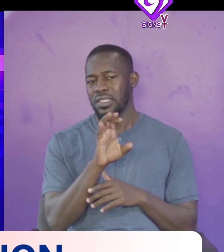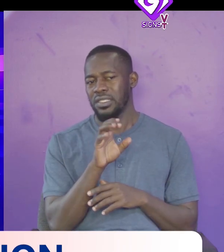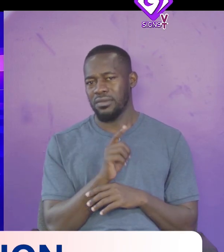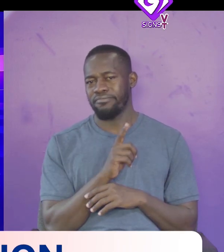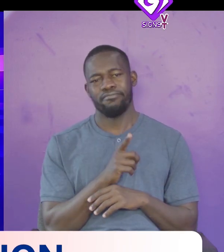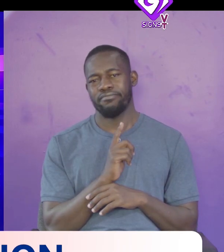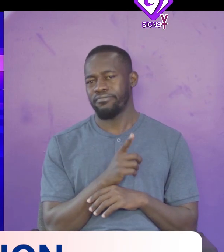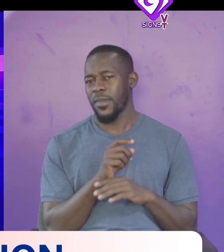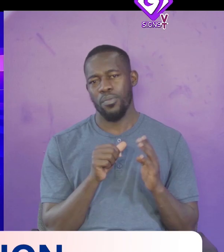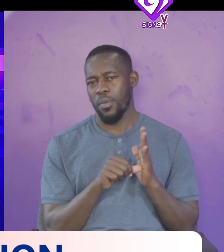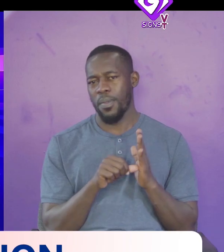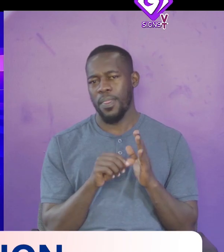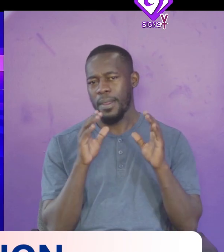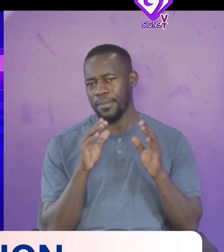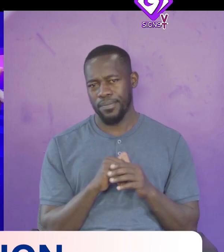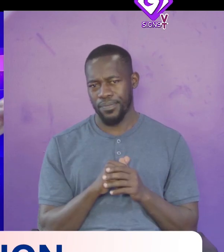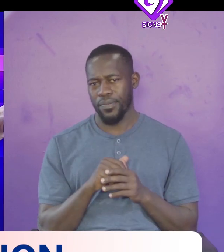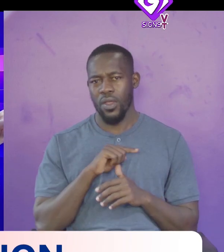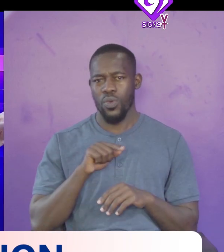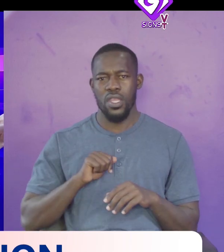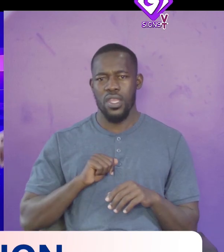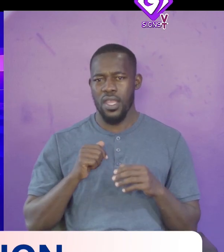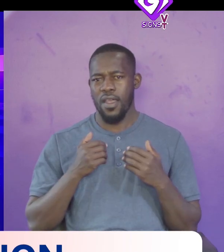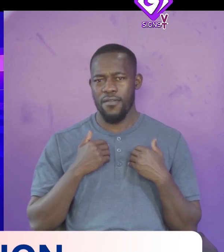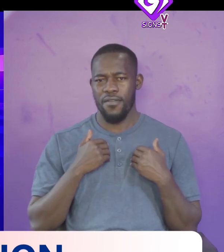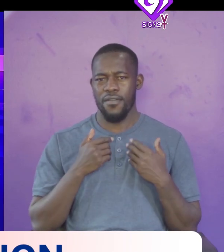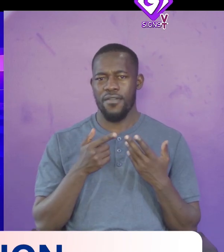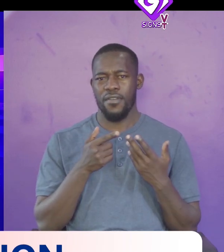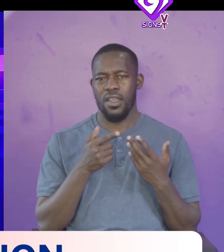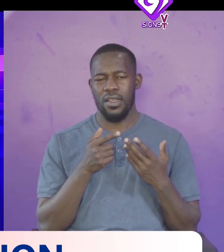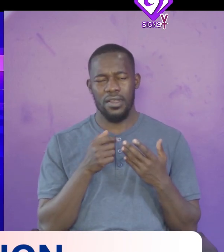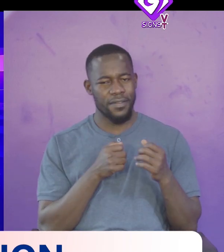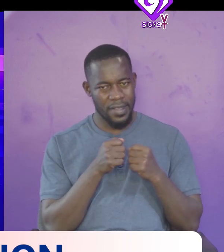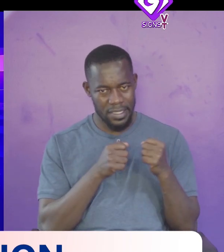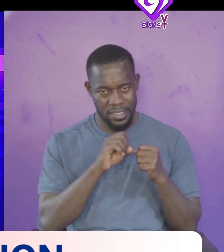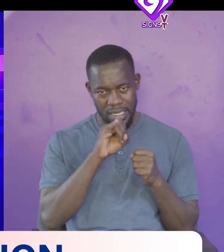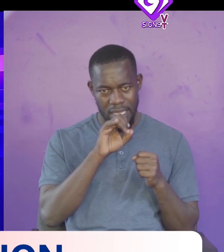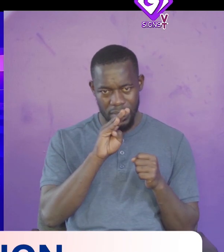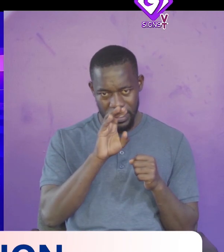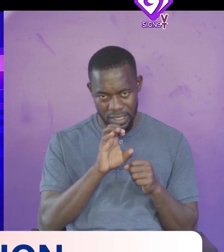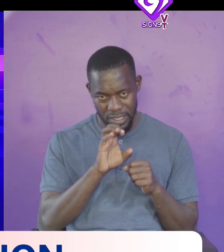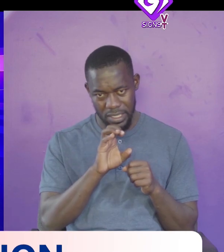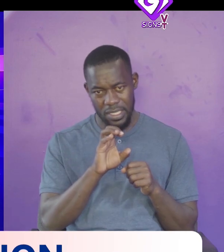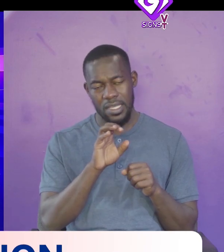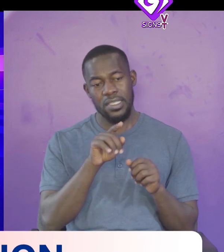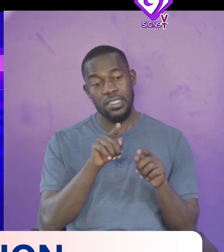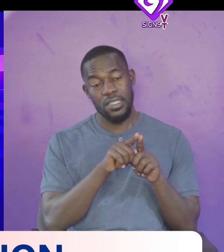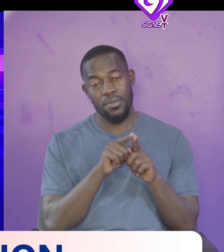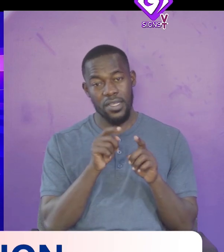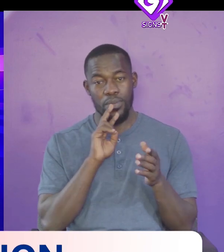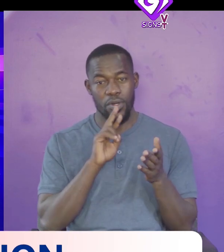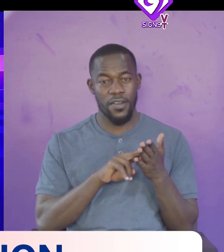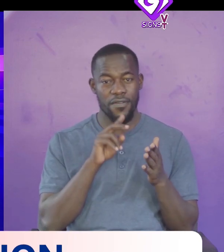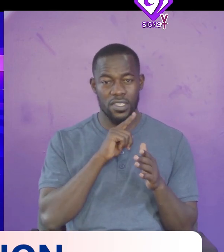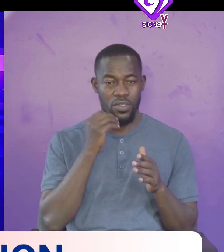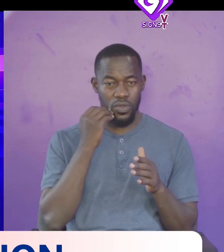here. Right. We have fought IBC since 2022. We actually went to court when the select panel was there. We have a